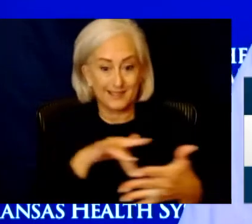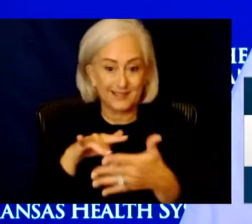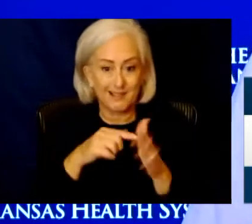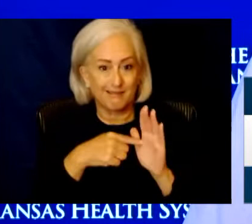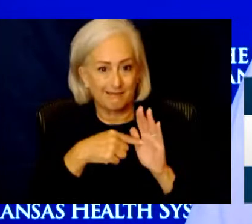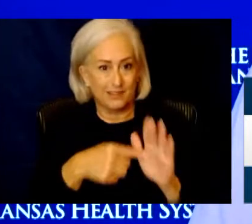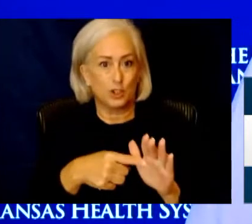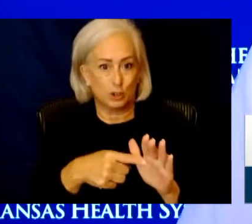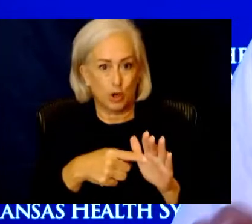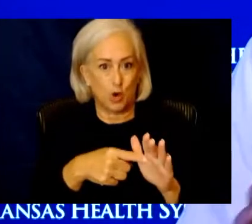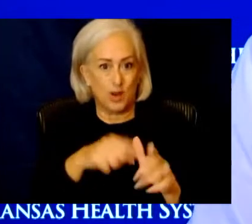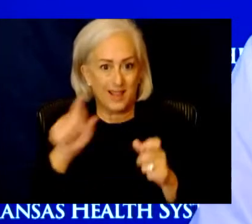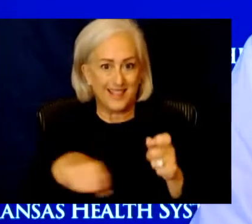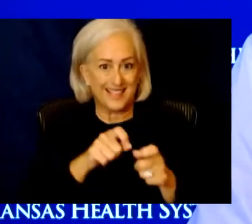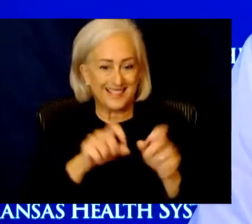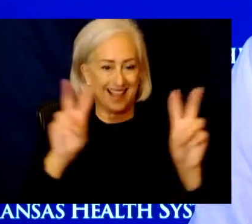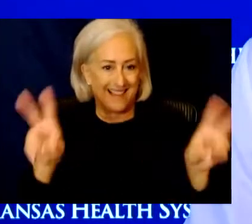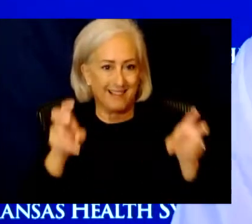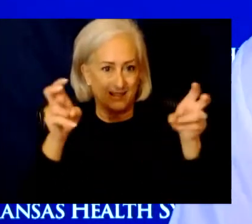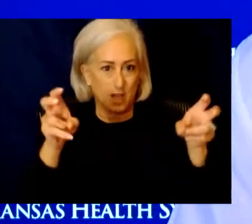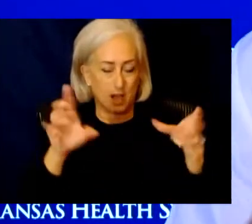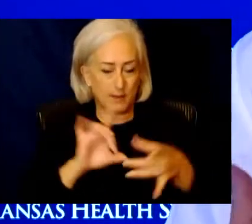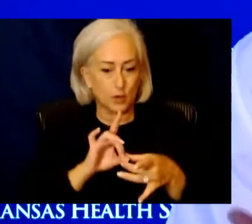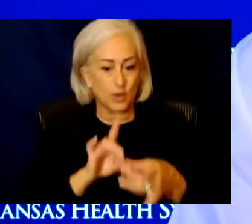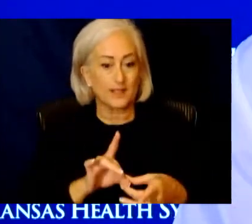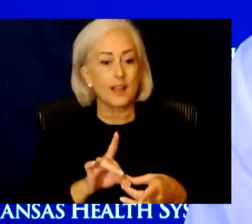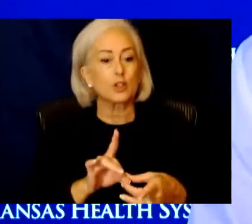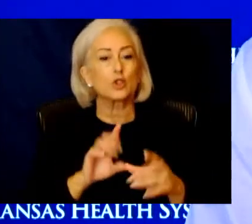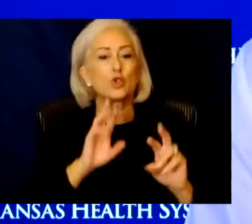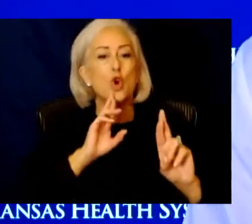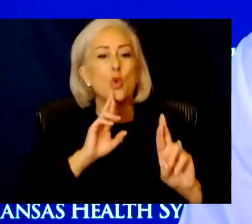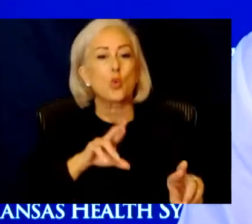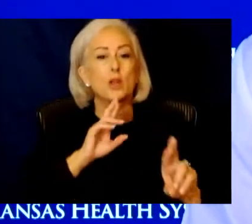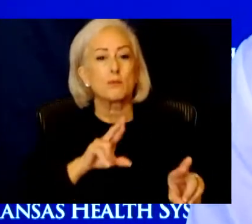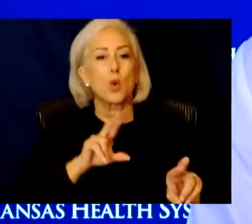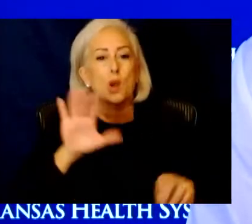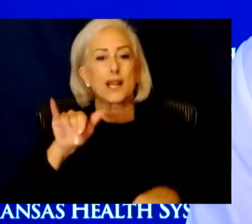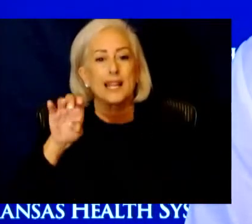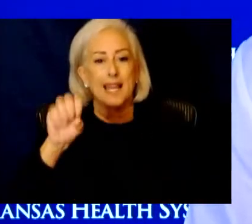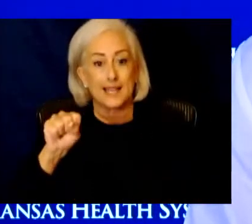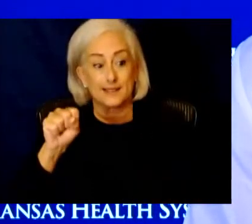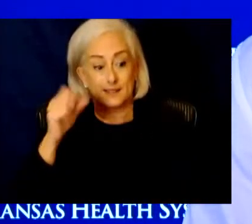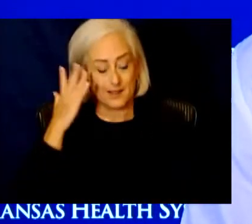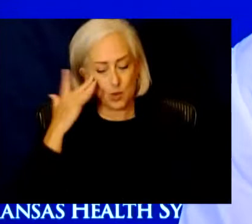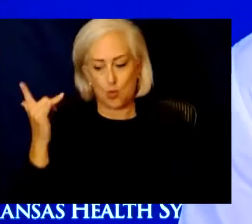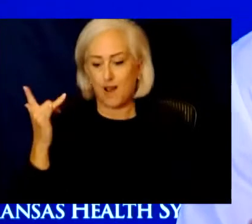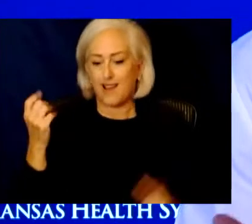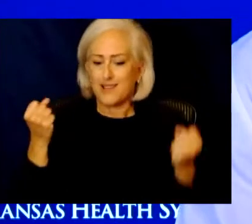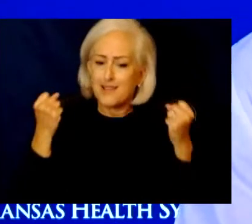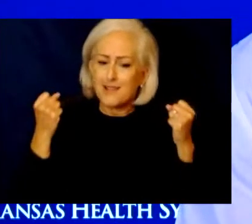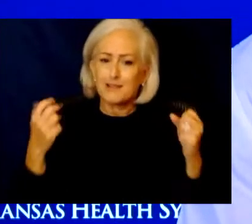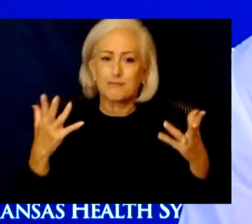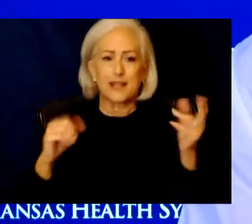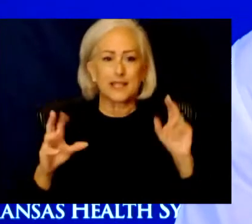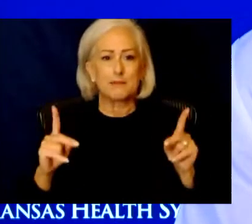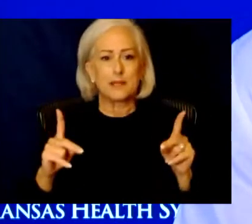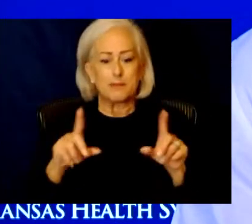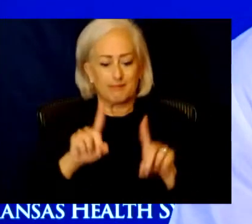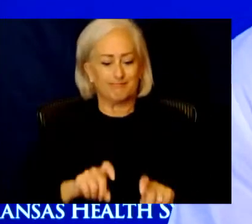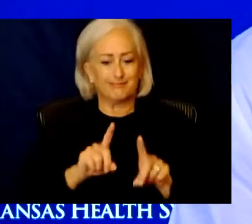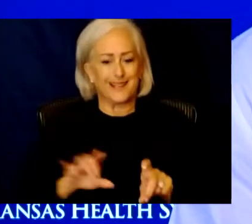exact topic as far as the reported cases, and that's just because people are there are a lot of at-home tests, and from what I've